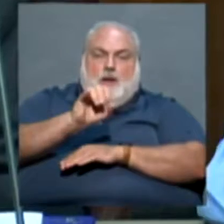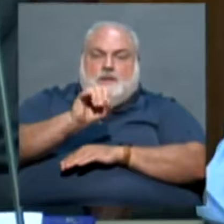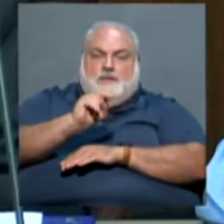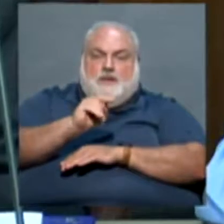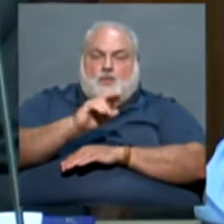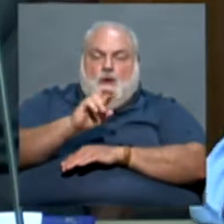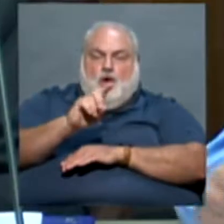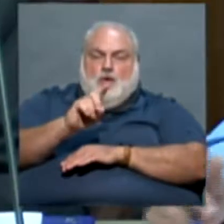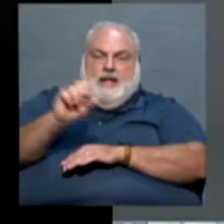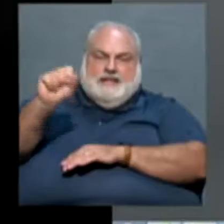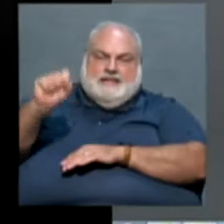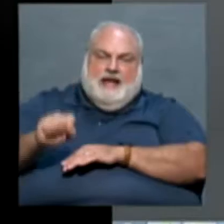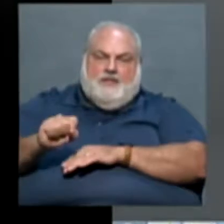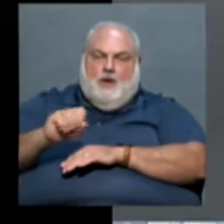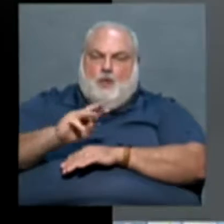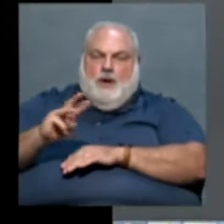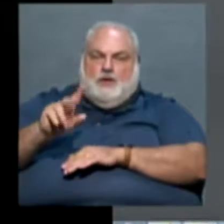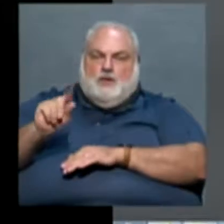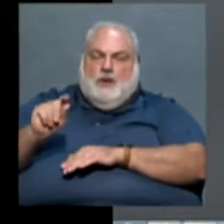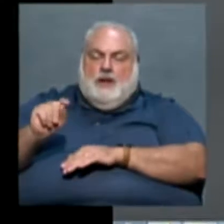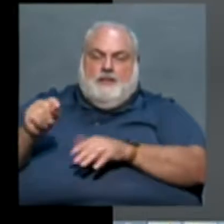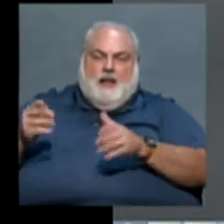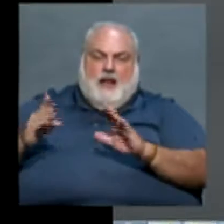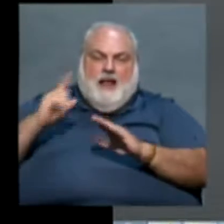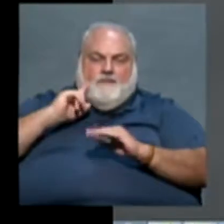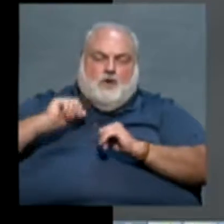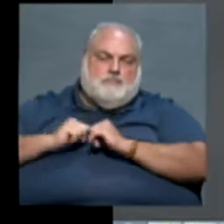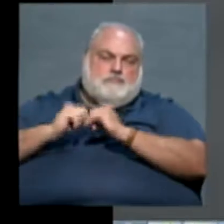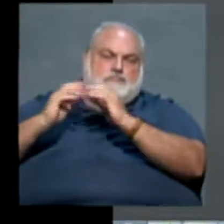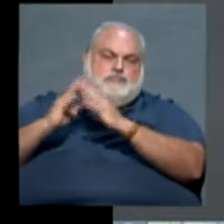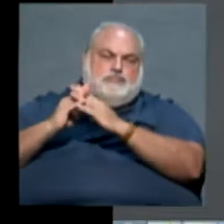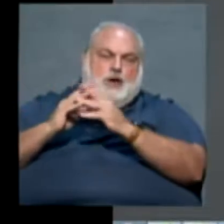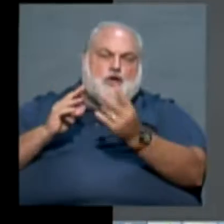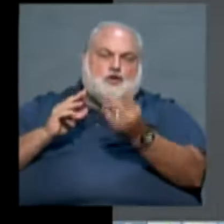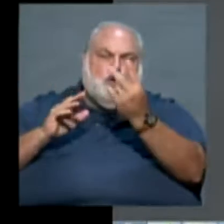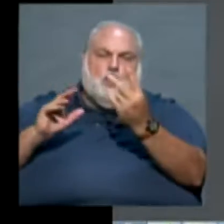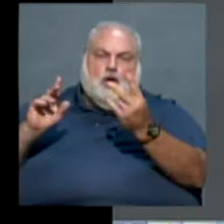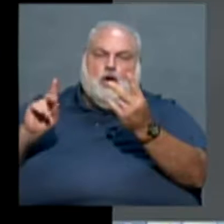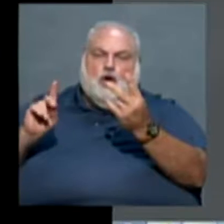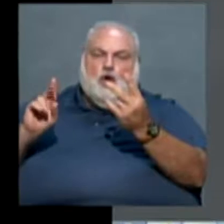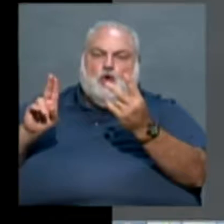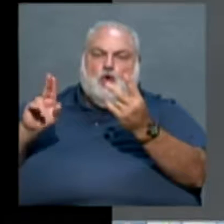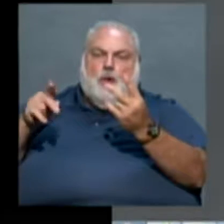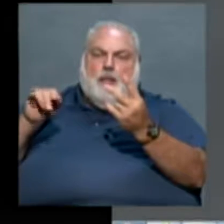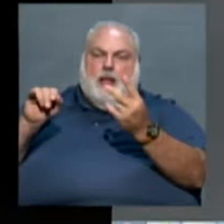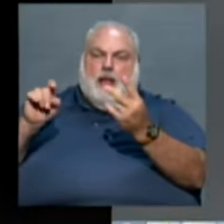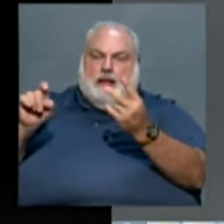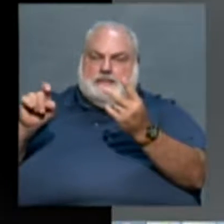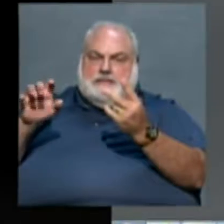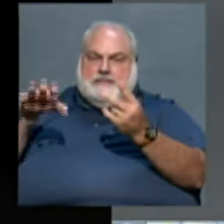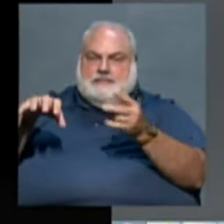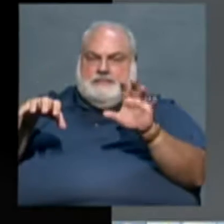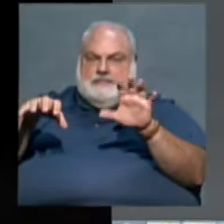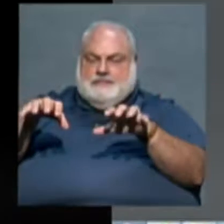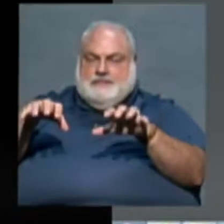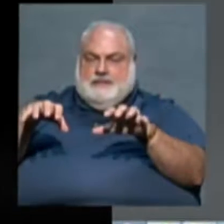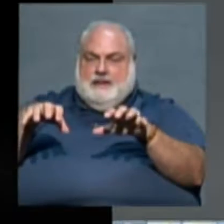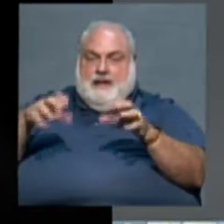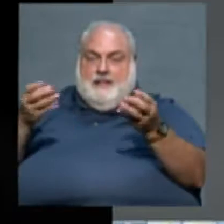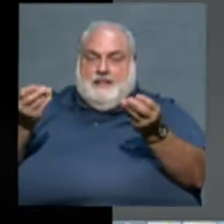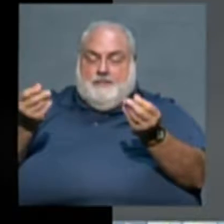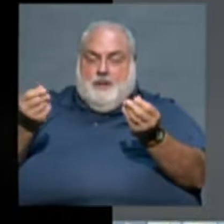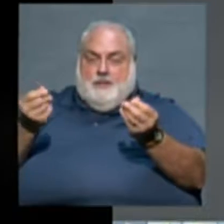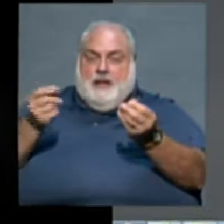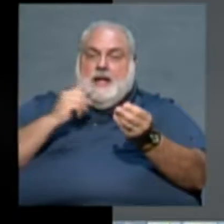20th Street. The rezoning is proposed to allow construction of 2 duplex structures on the site. The property is comprised of 2